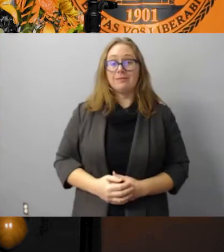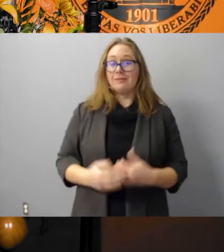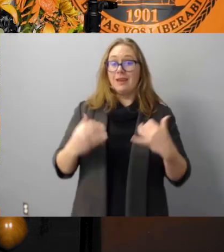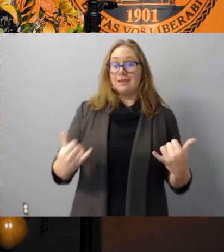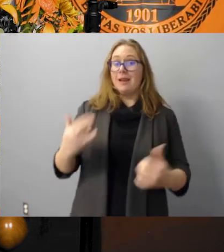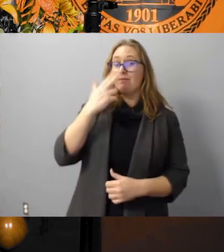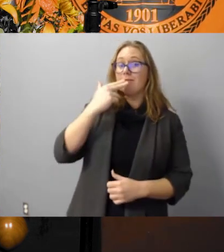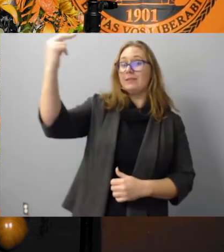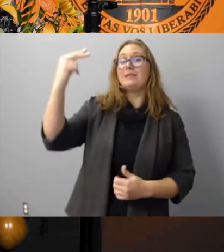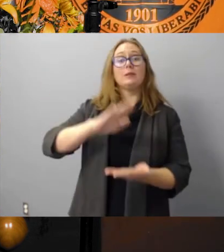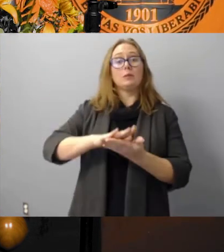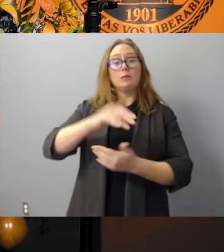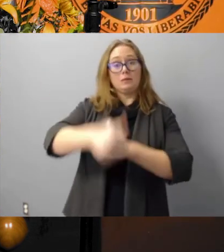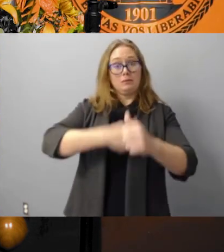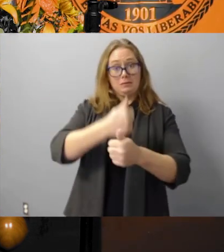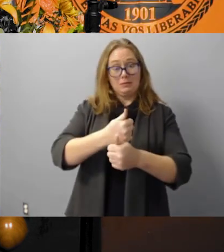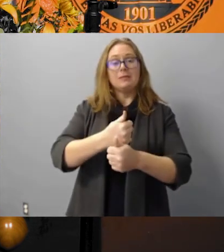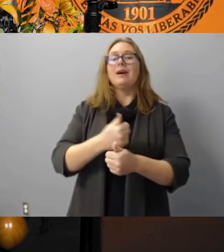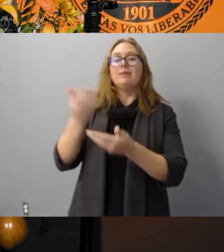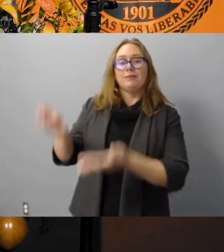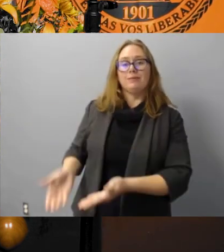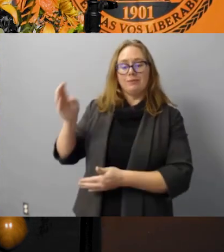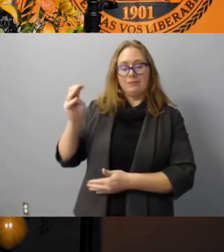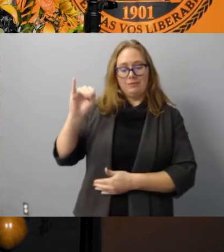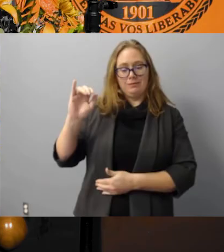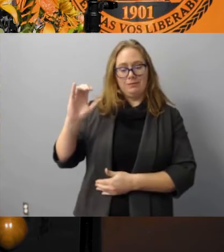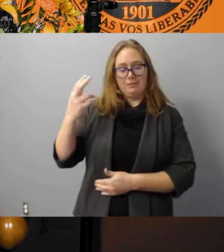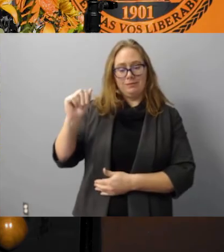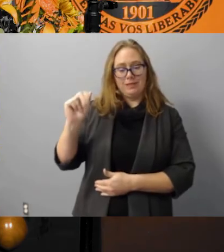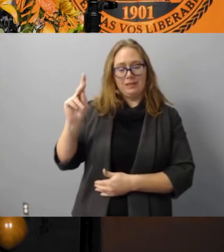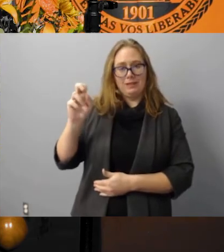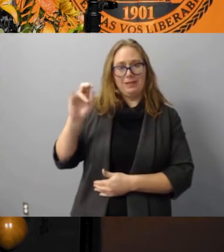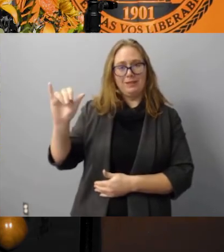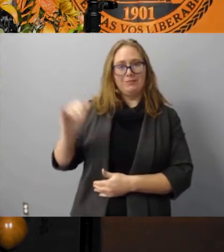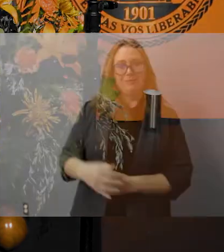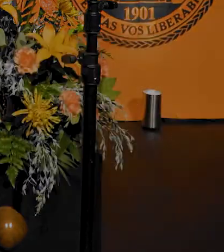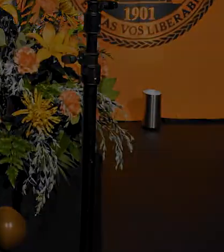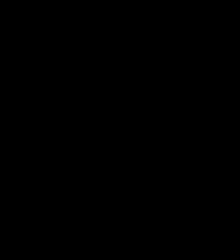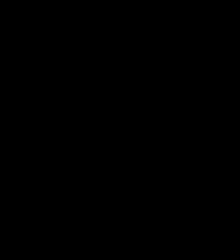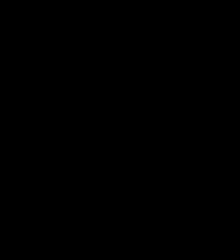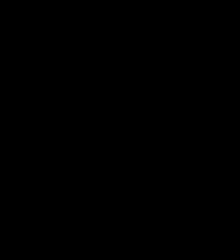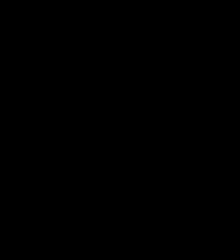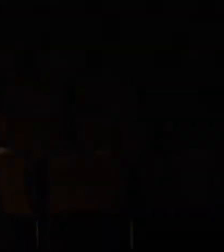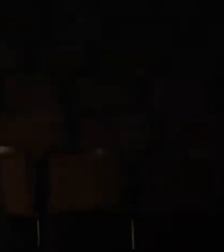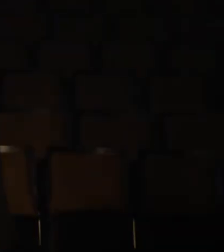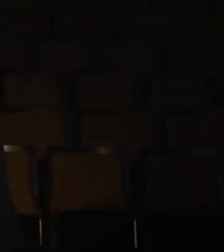for their love and support while Micah Kinney performs the university's alma mater.